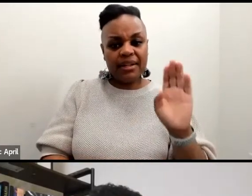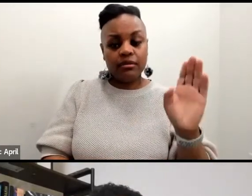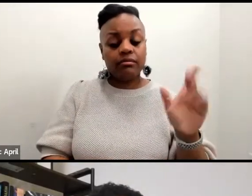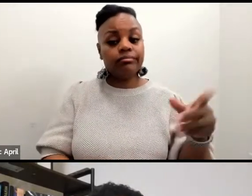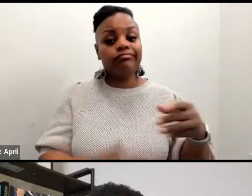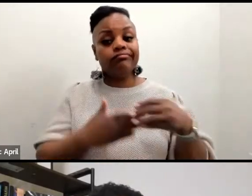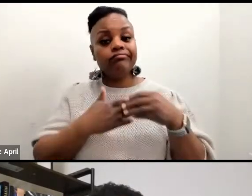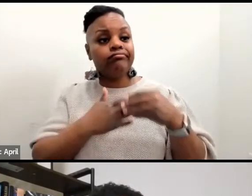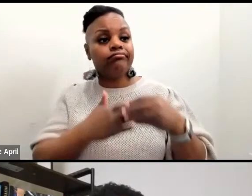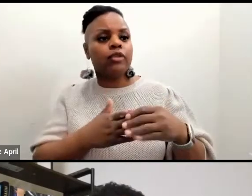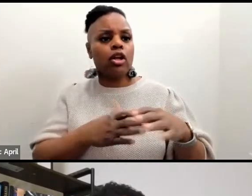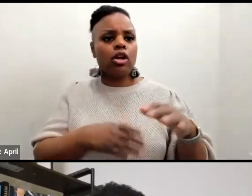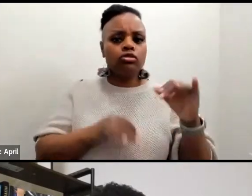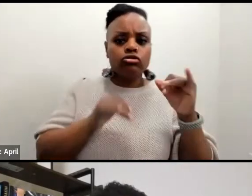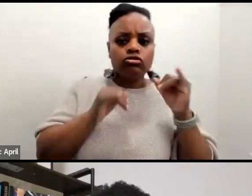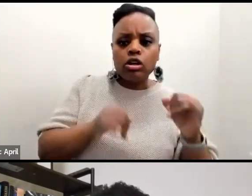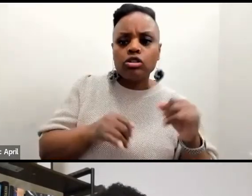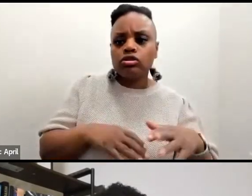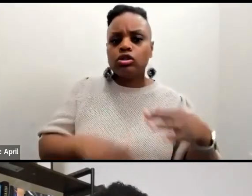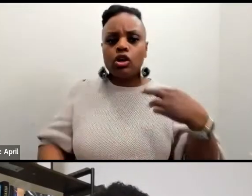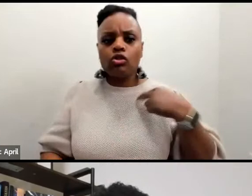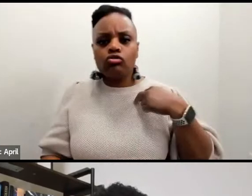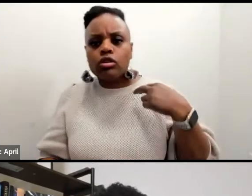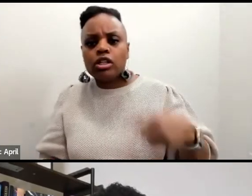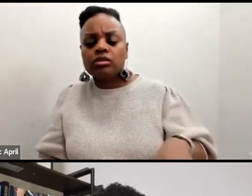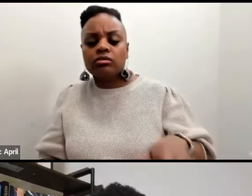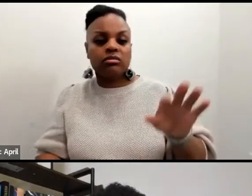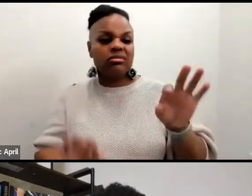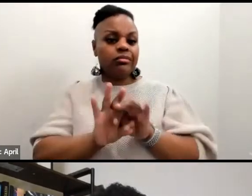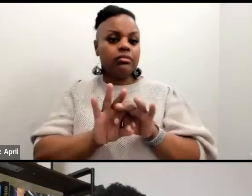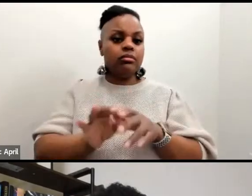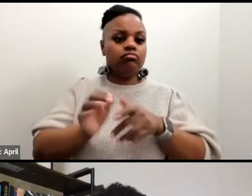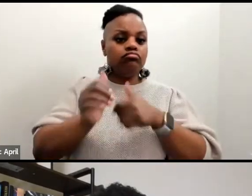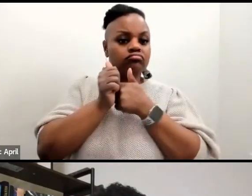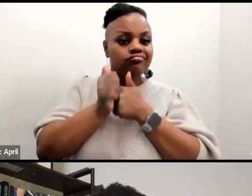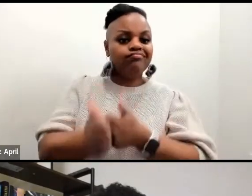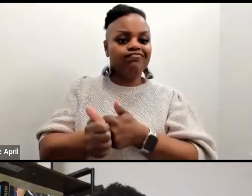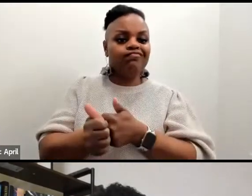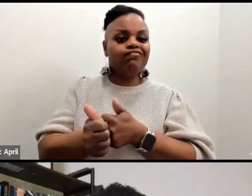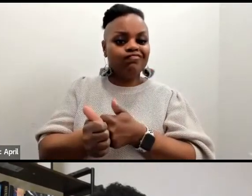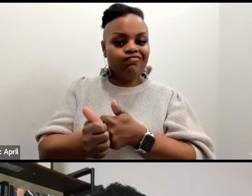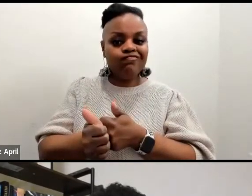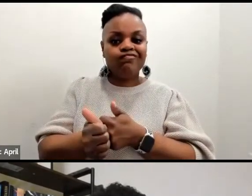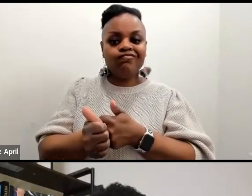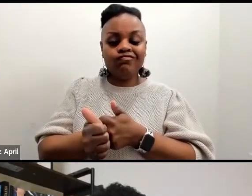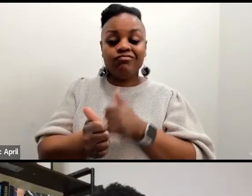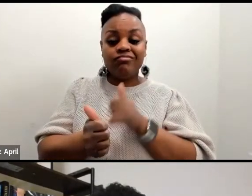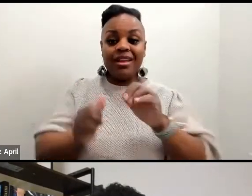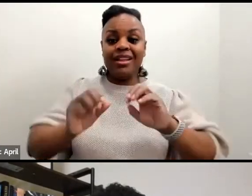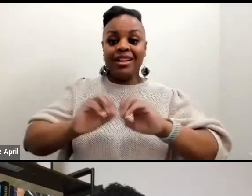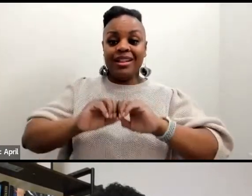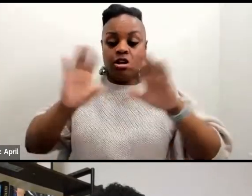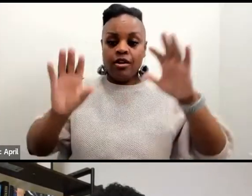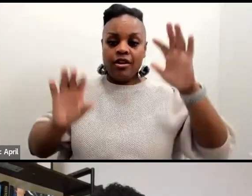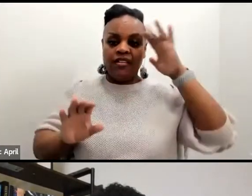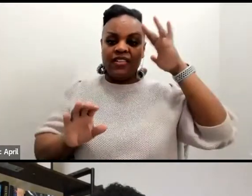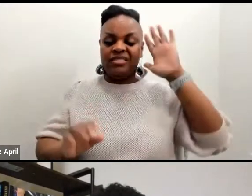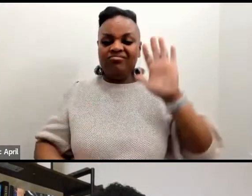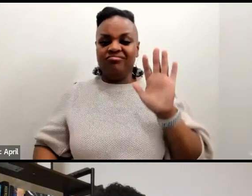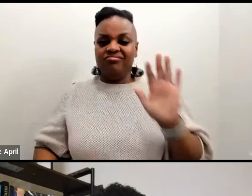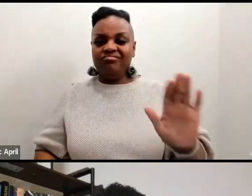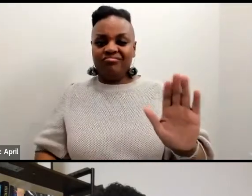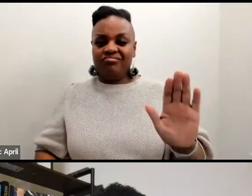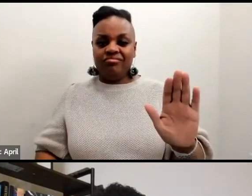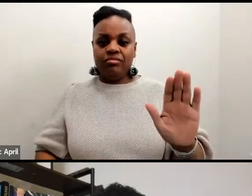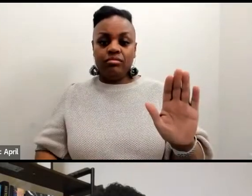political organization and clear-cut ideologies are weak in Egypt. They have always had a very limited following in Egypt. So